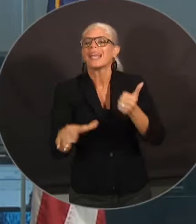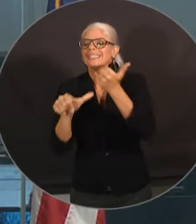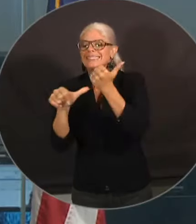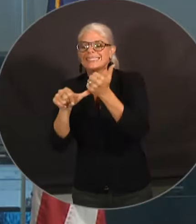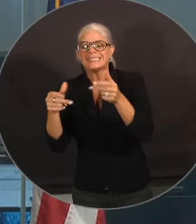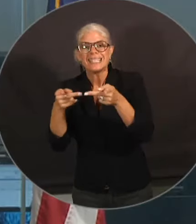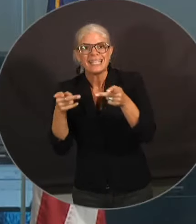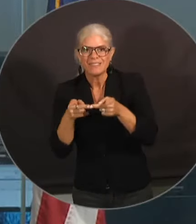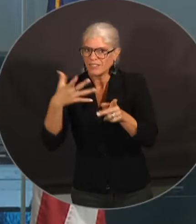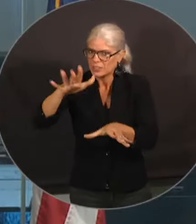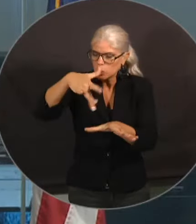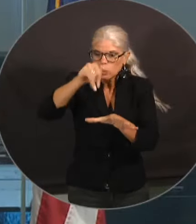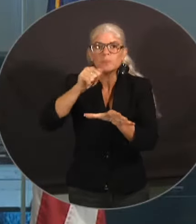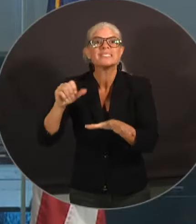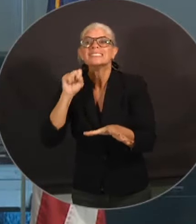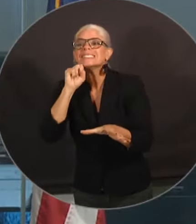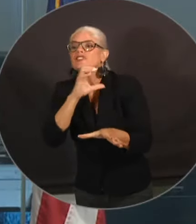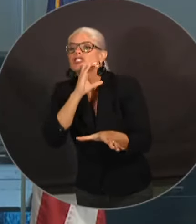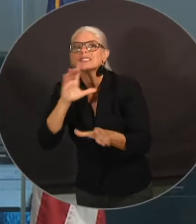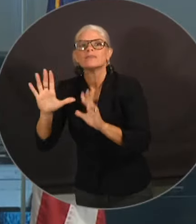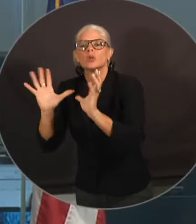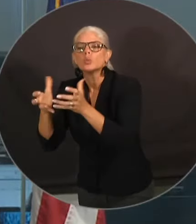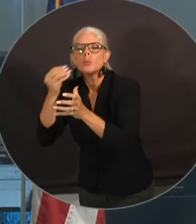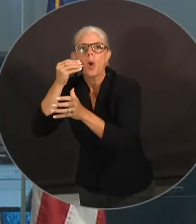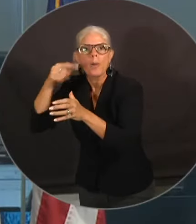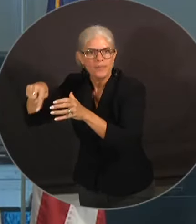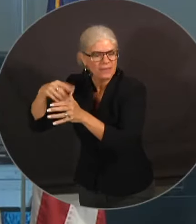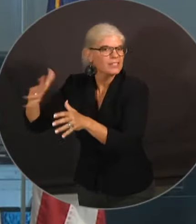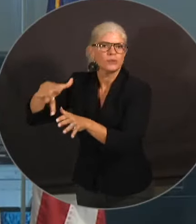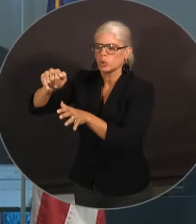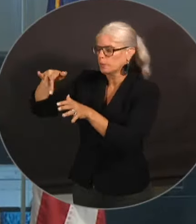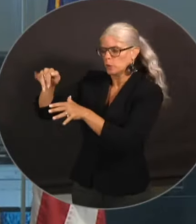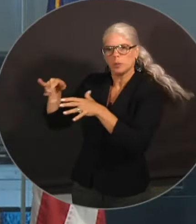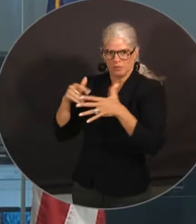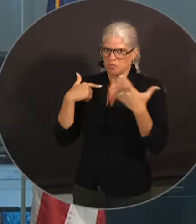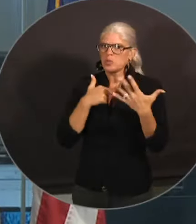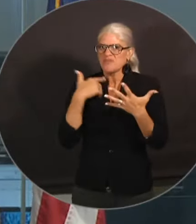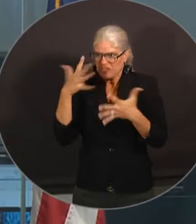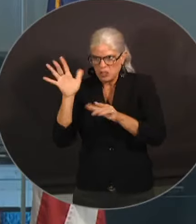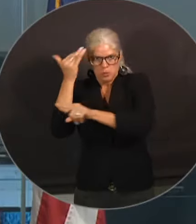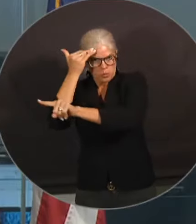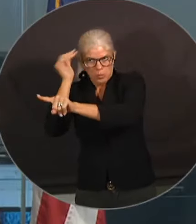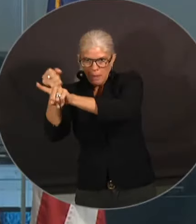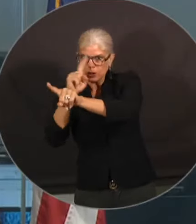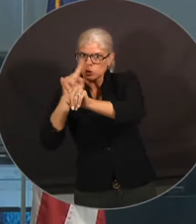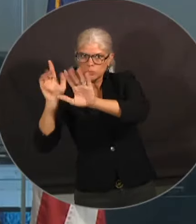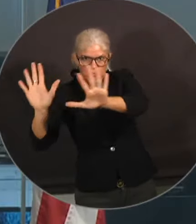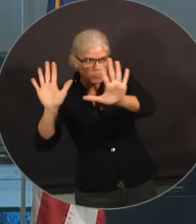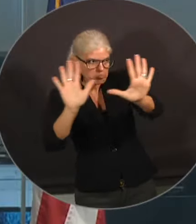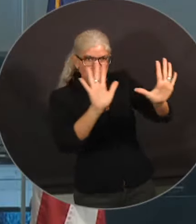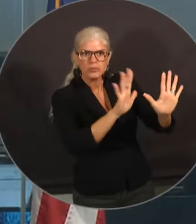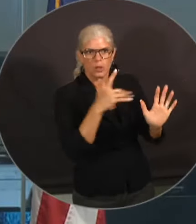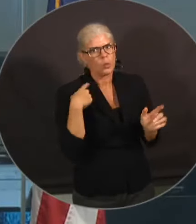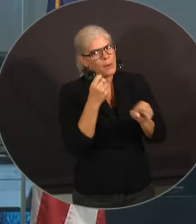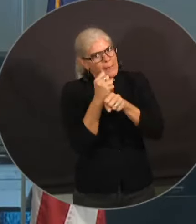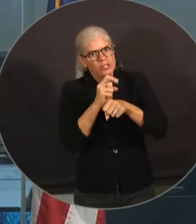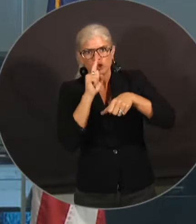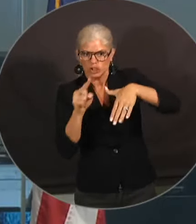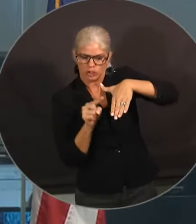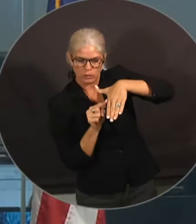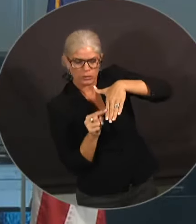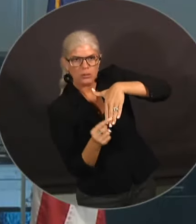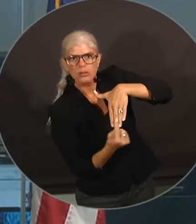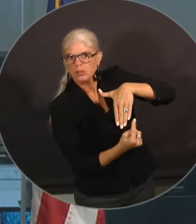the storm, it's coming. We're already seeing some effects in the southern part of the state. We're going to continue to see